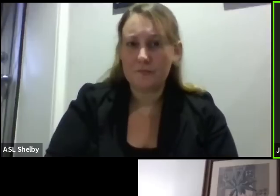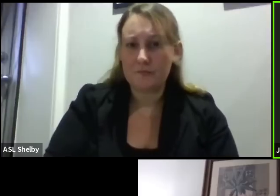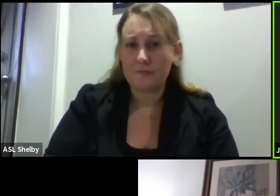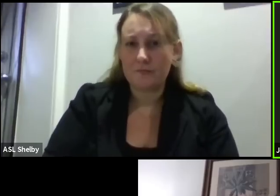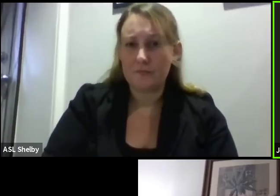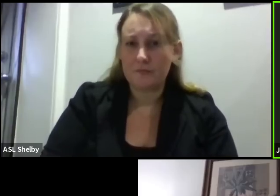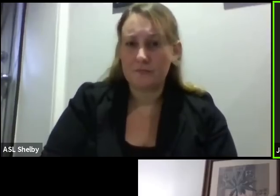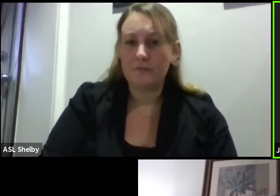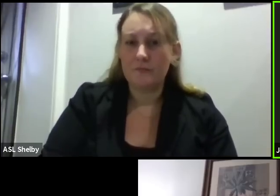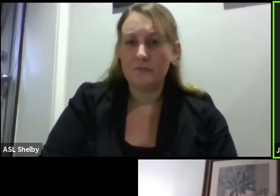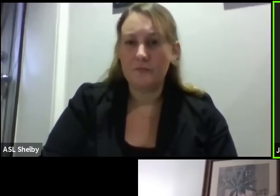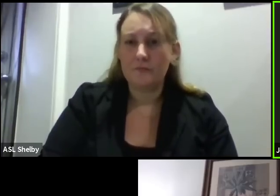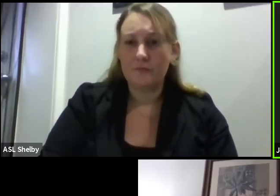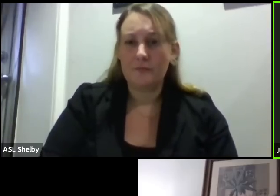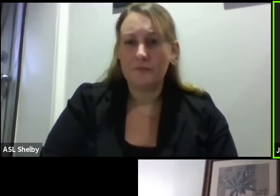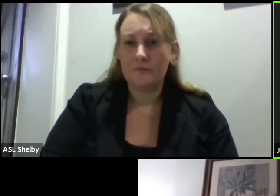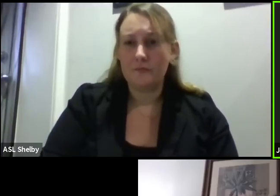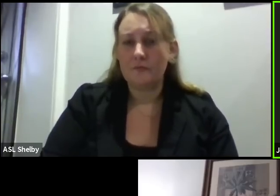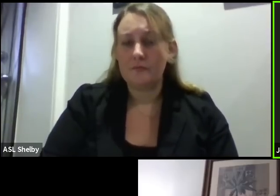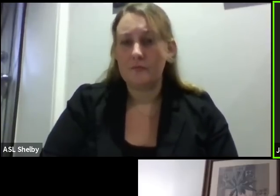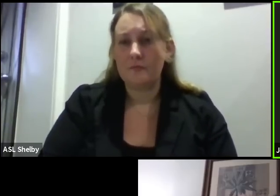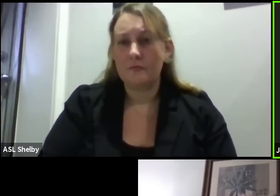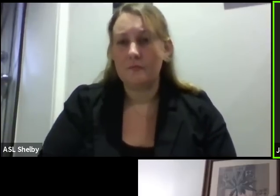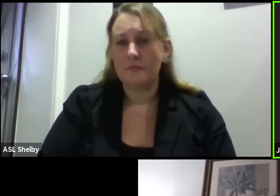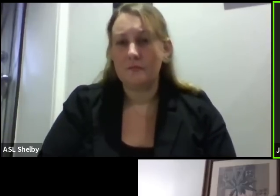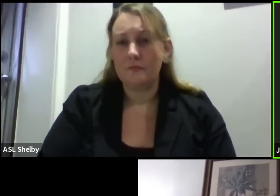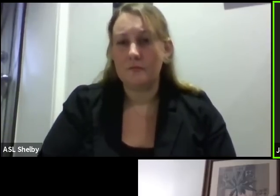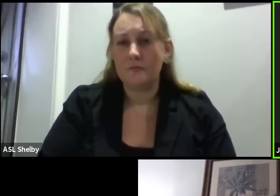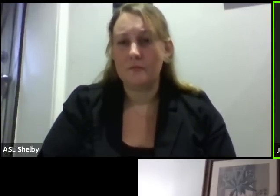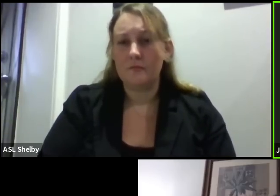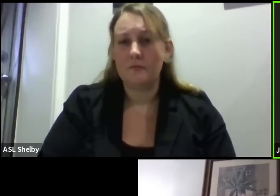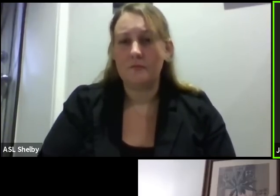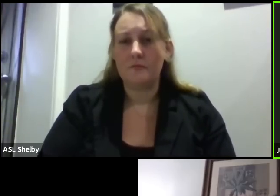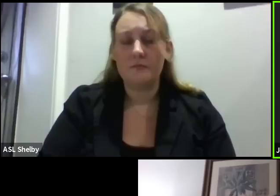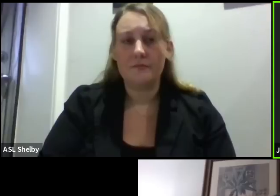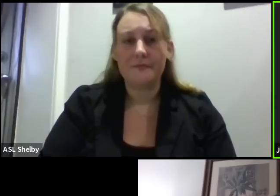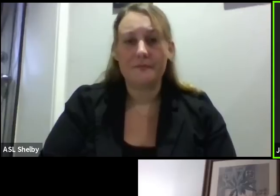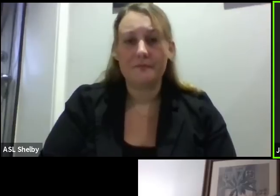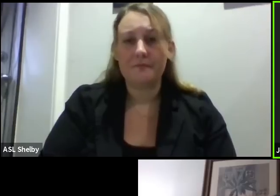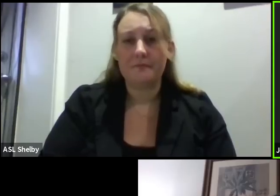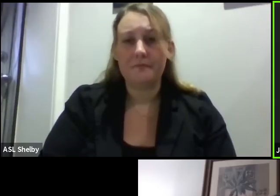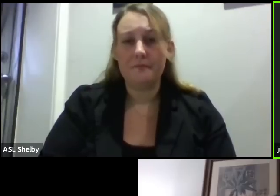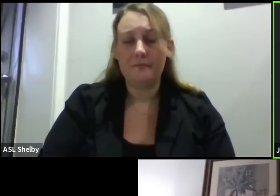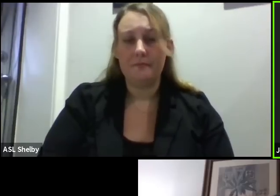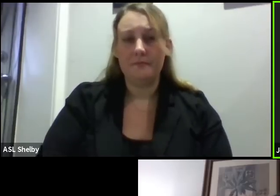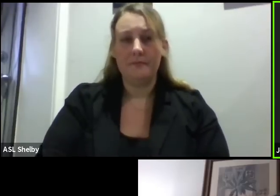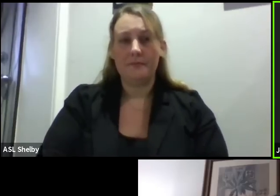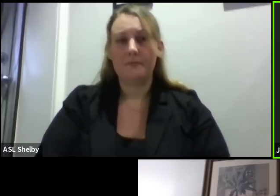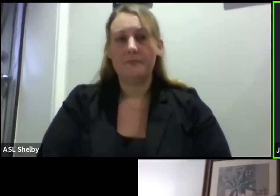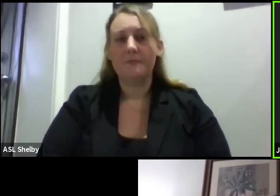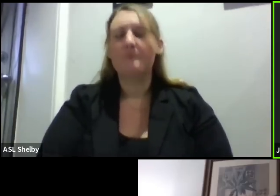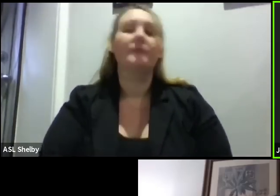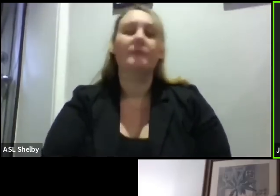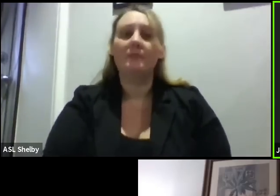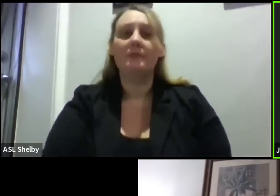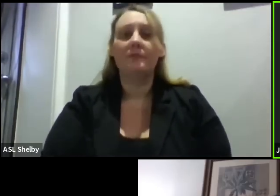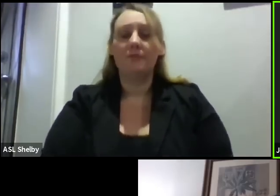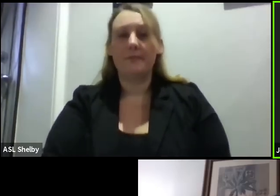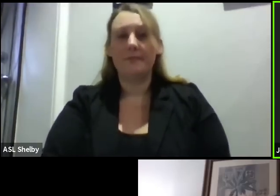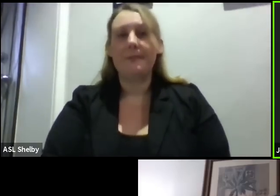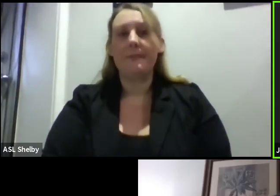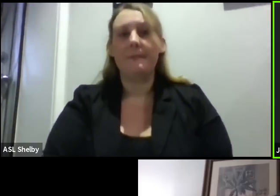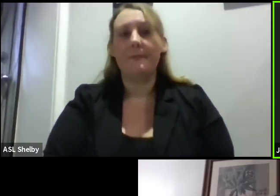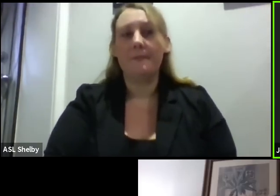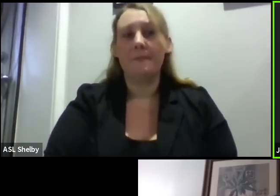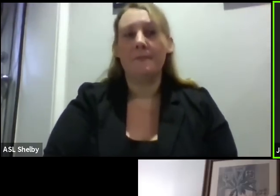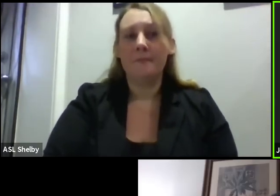gobierno retrógrado y somos golpeadas por la pandemia que nos está agobiando, porque al ser sexo servidora